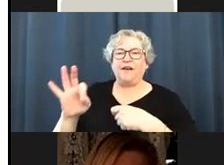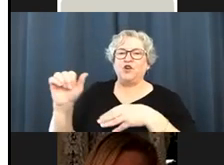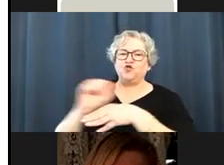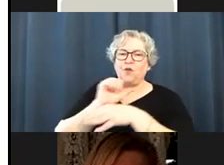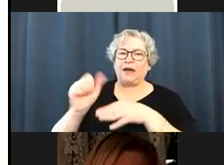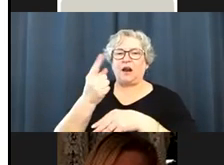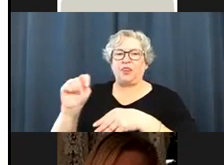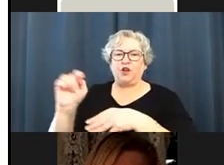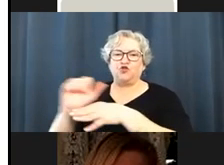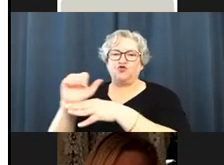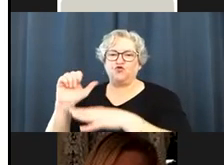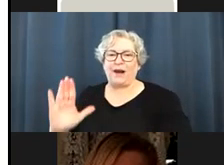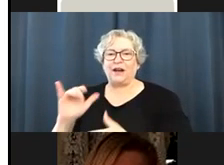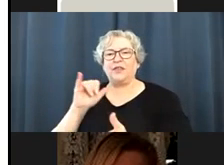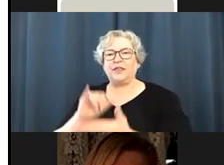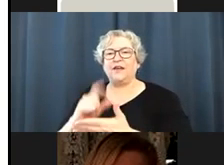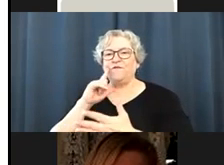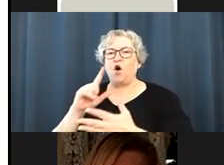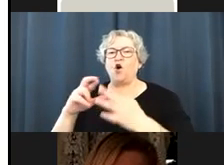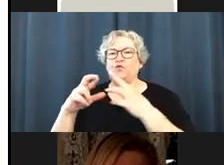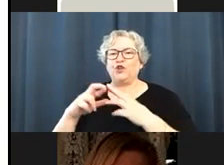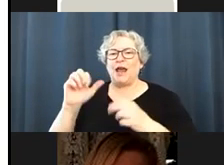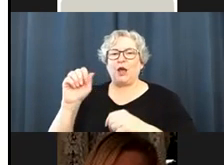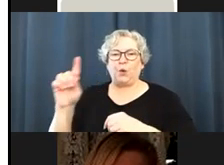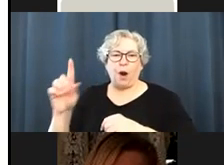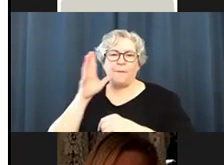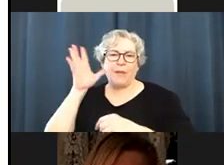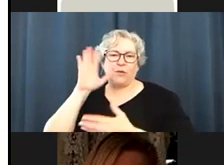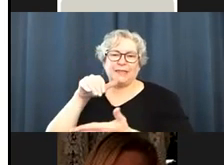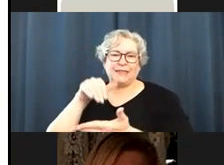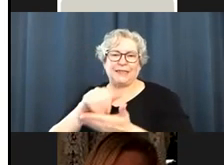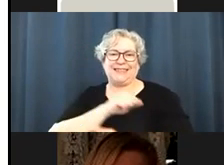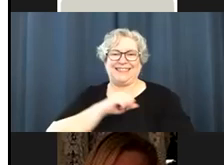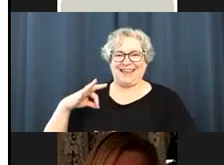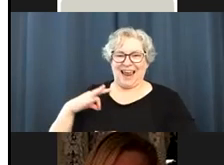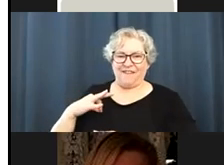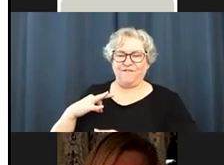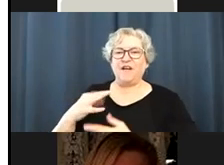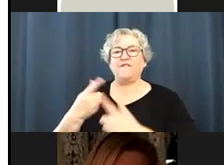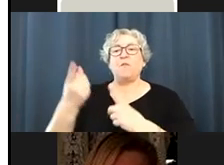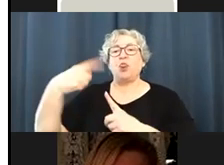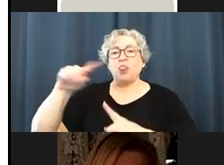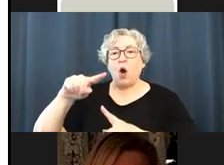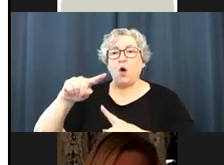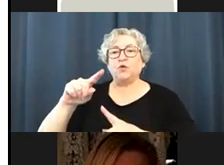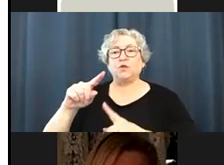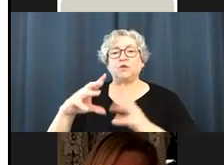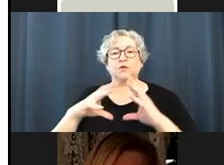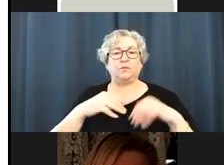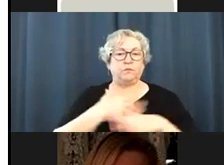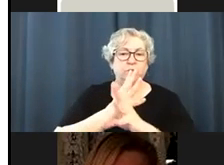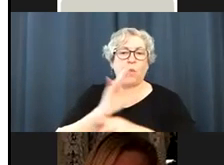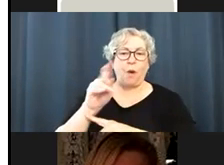is specifically for the Region A1 Parent Center staff. And from those webinars, we plan